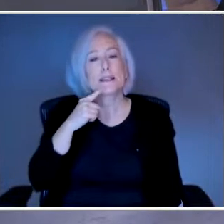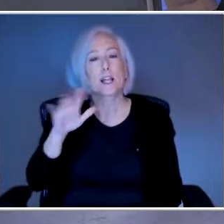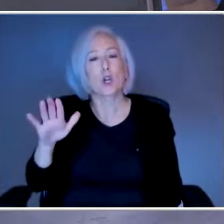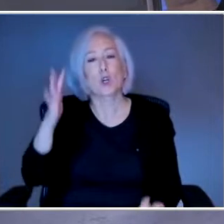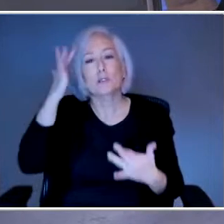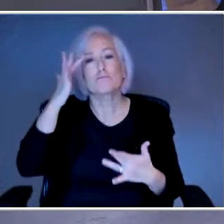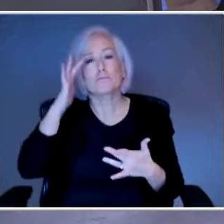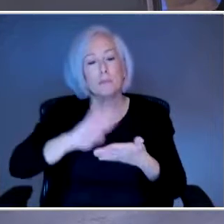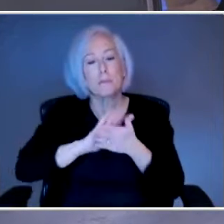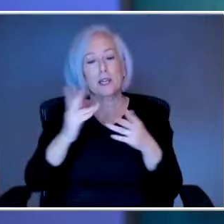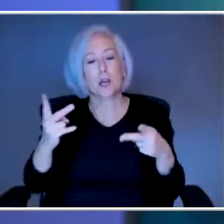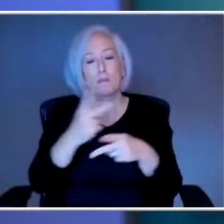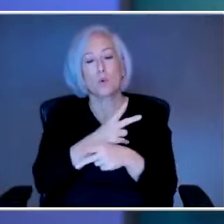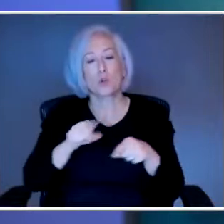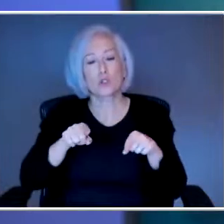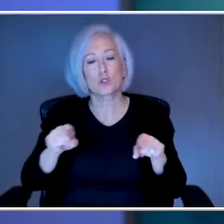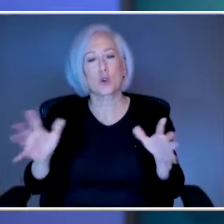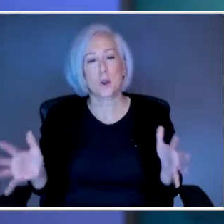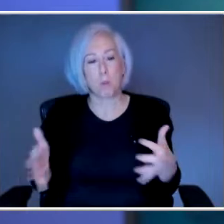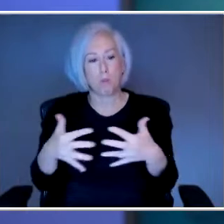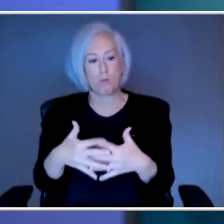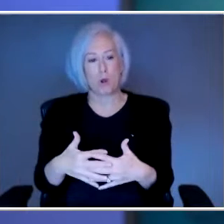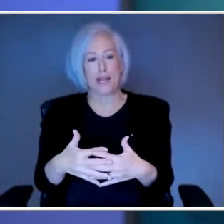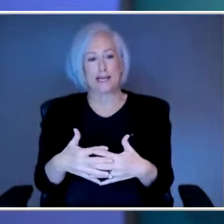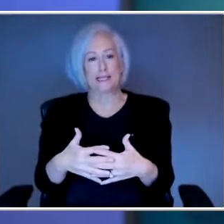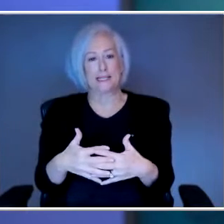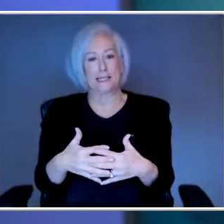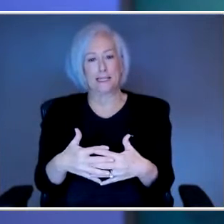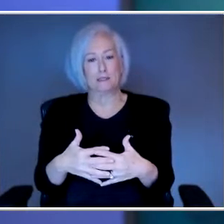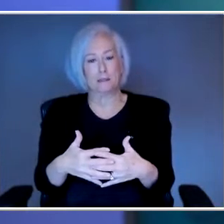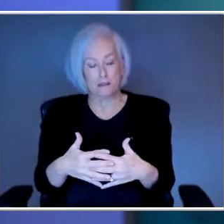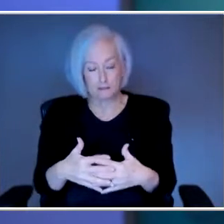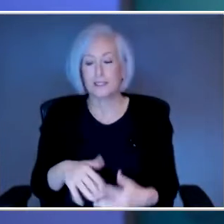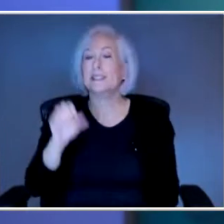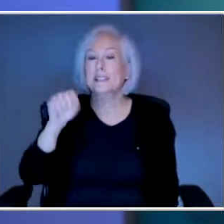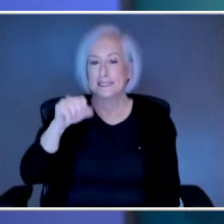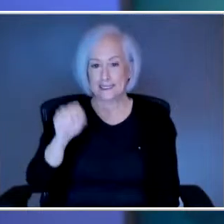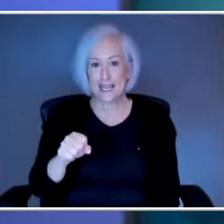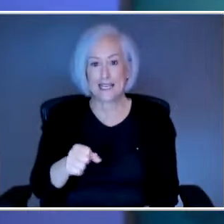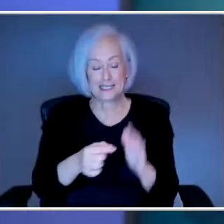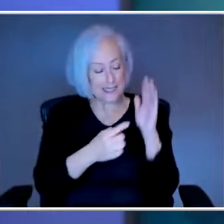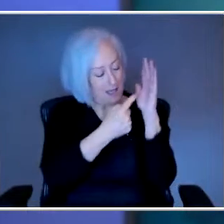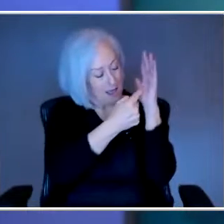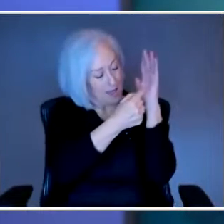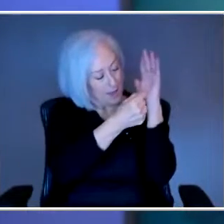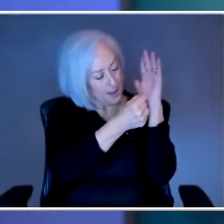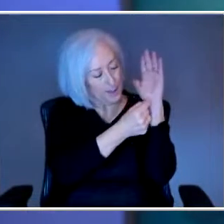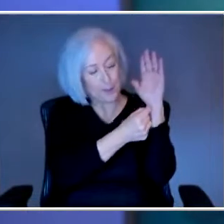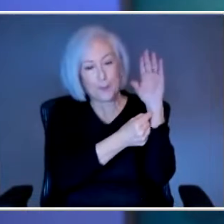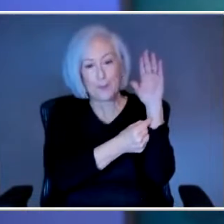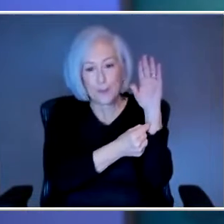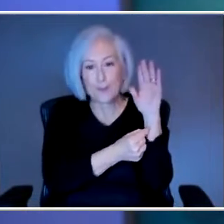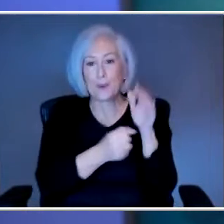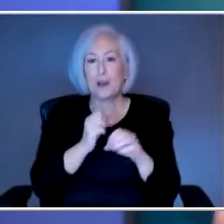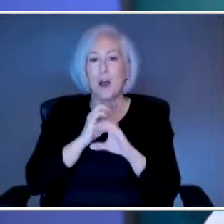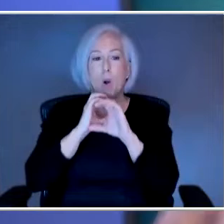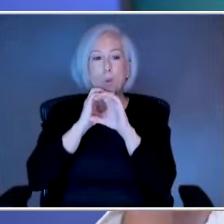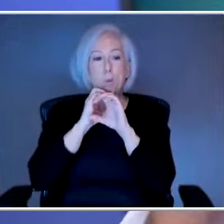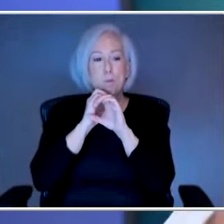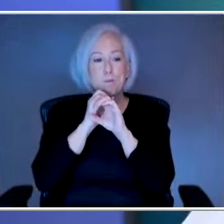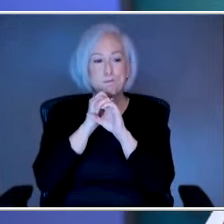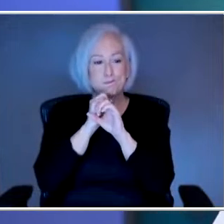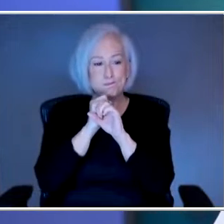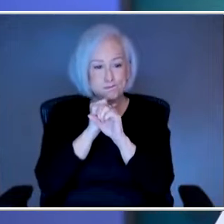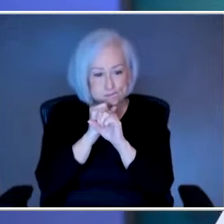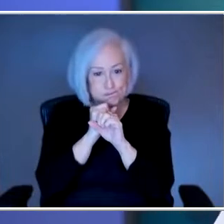syndrome? Absolutely. So it goes back to that tunnel itself. Anything that's going to increase swelling in that tunnel is going